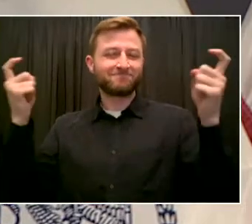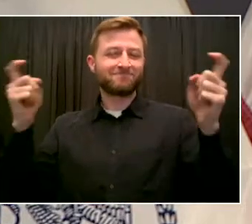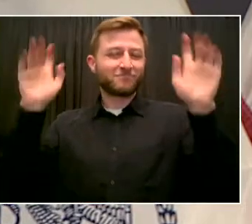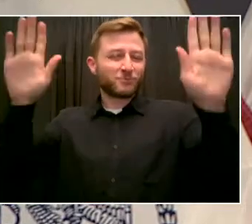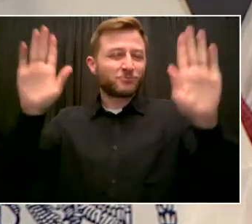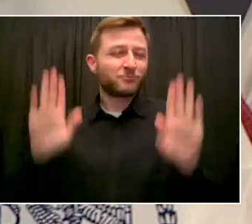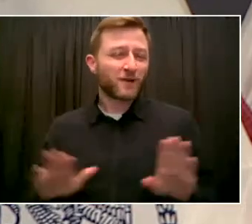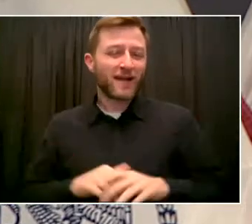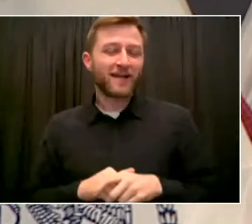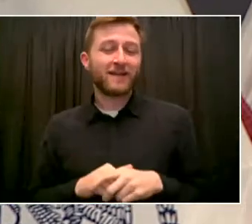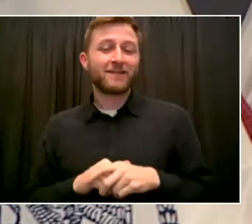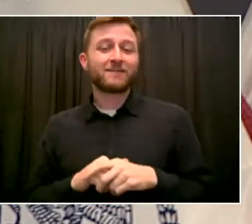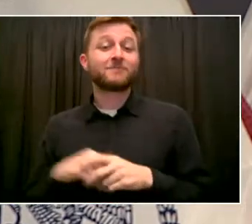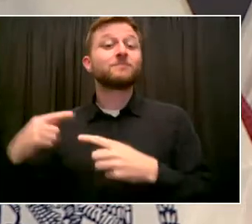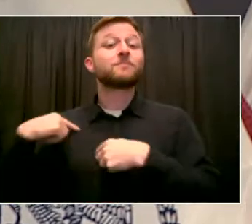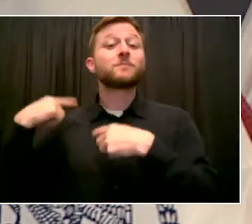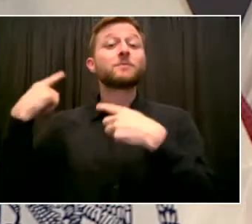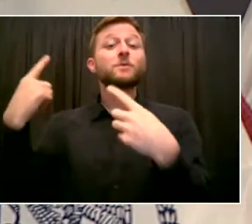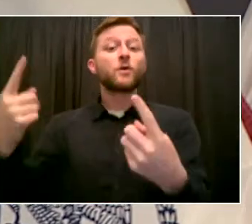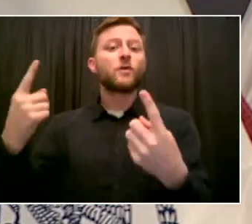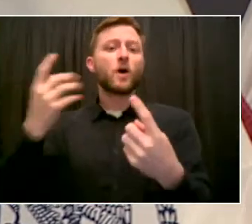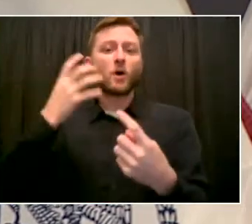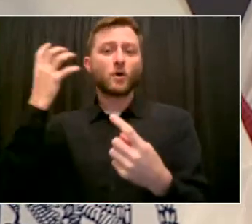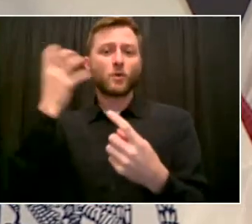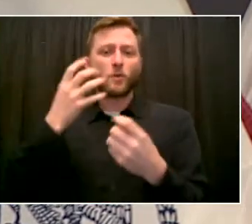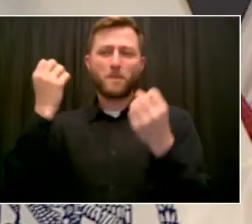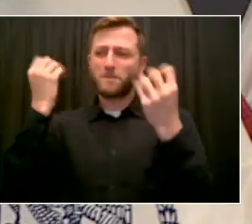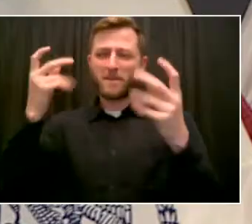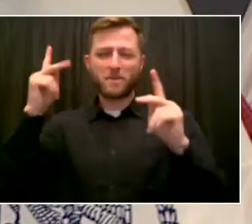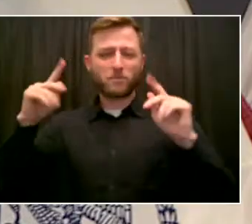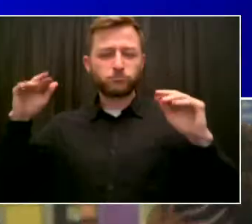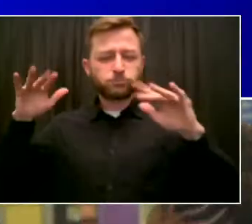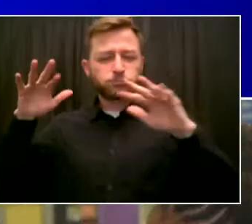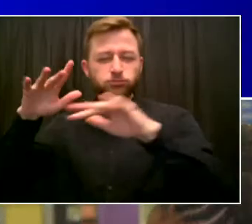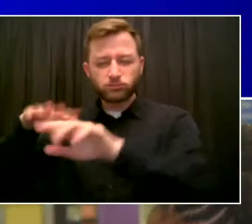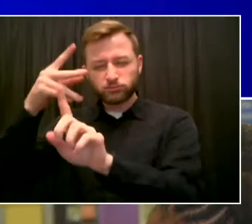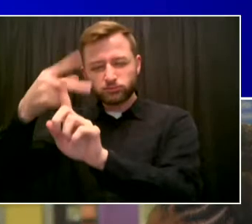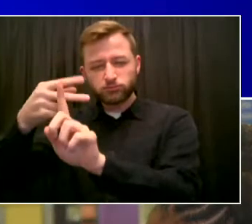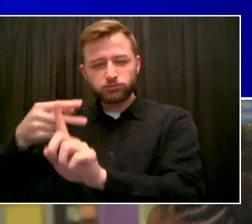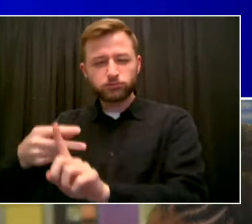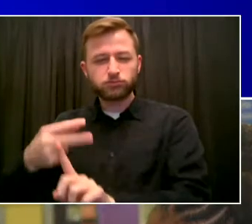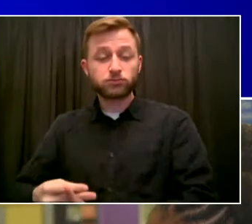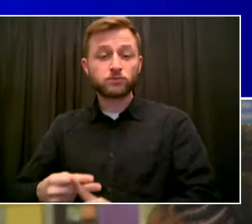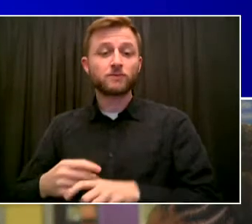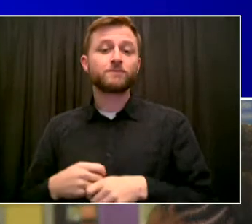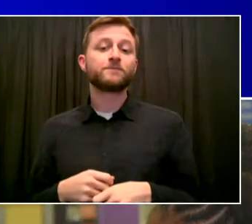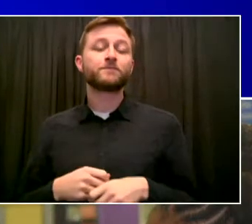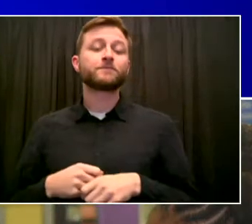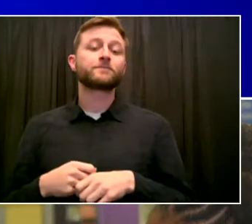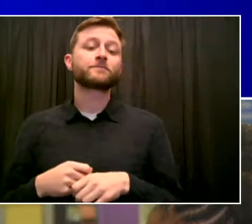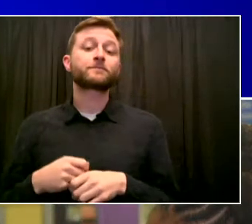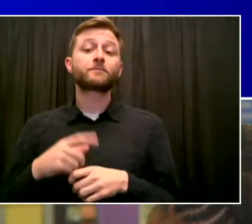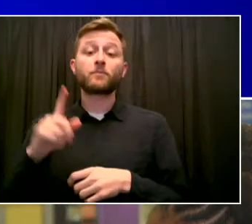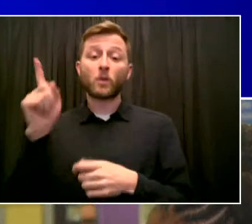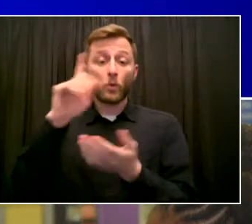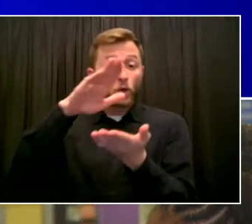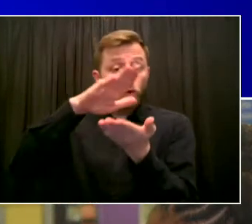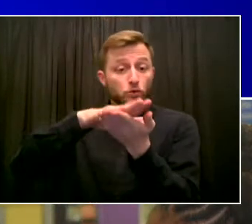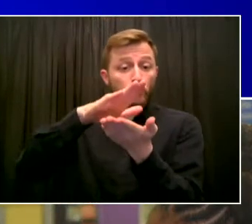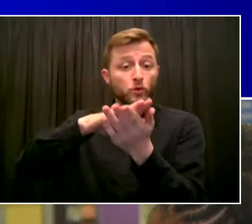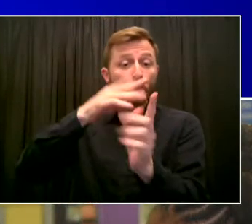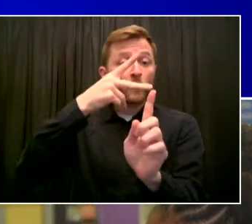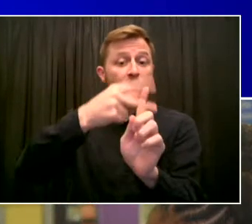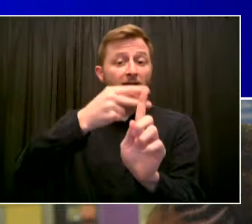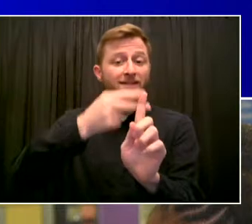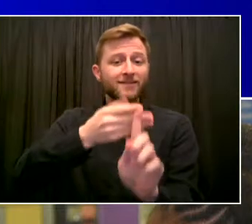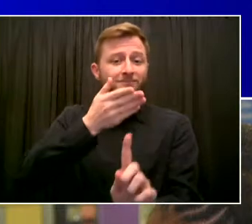response at our vaccination site. Here's some breaking news. Yesterday, at our school sites alone, over 4,500